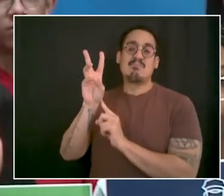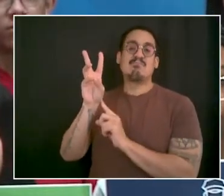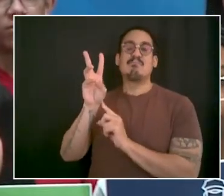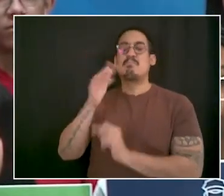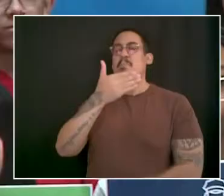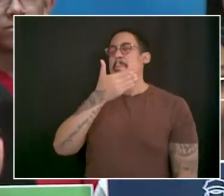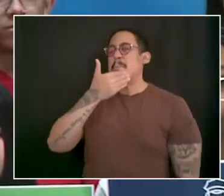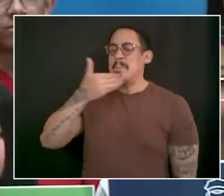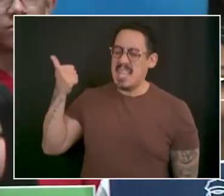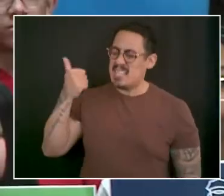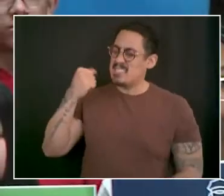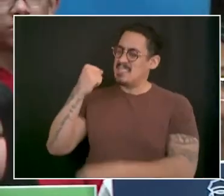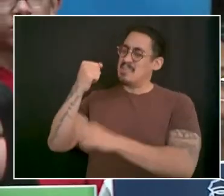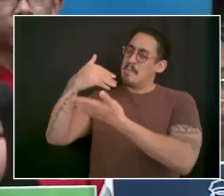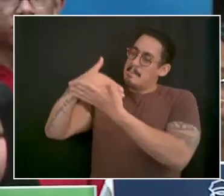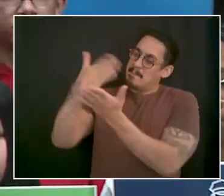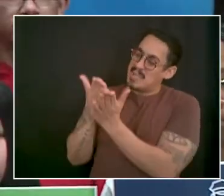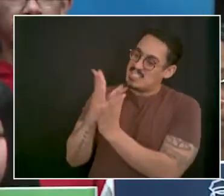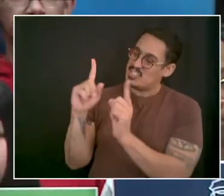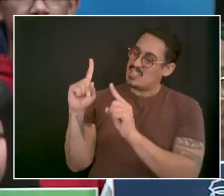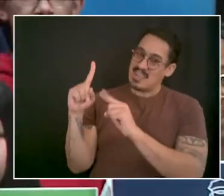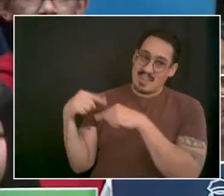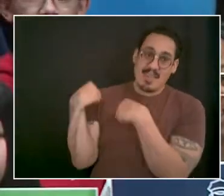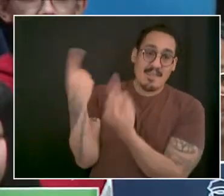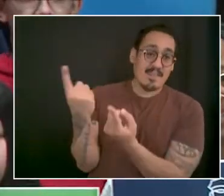budget ever.